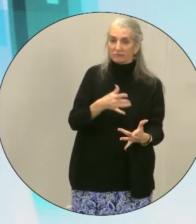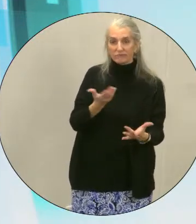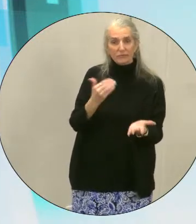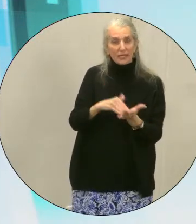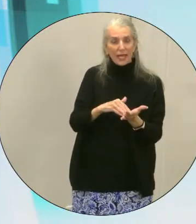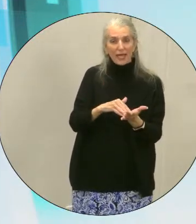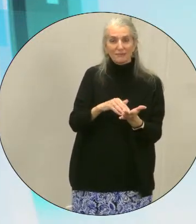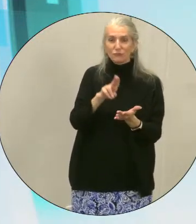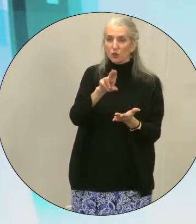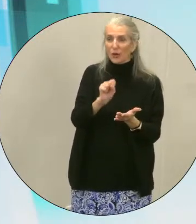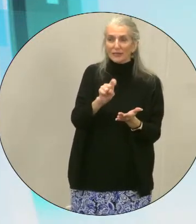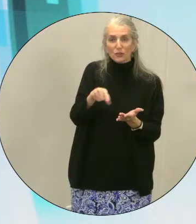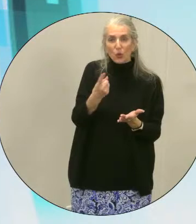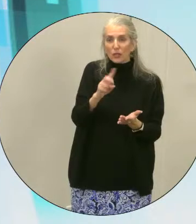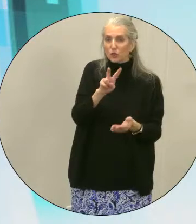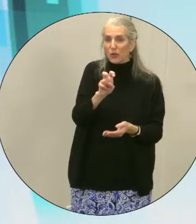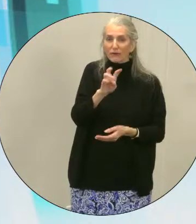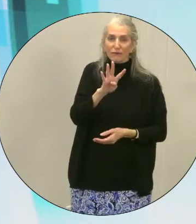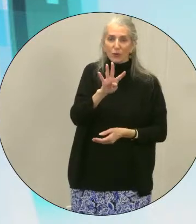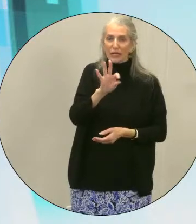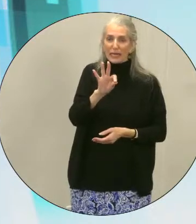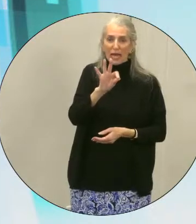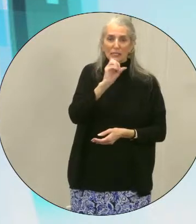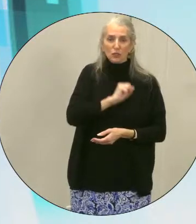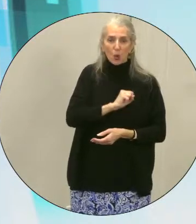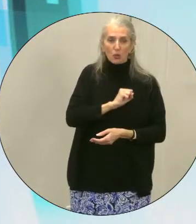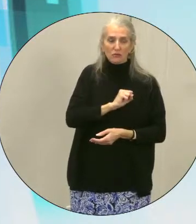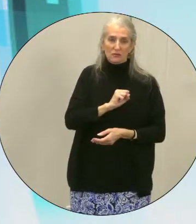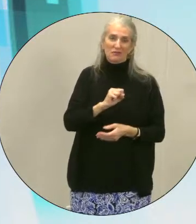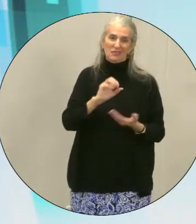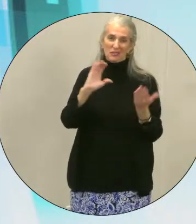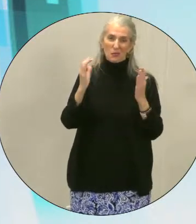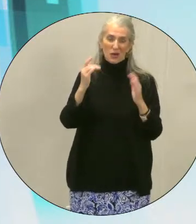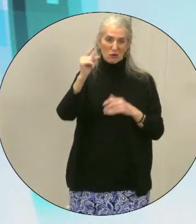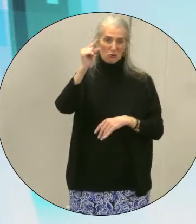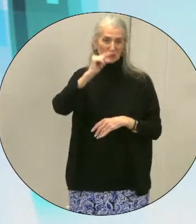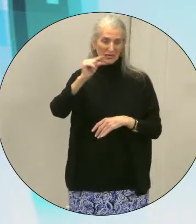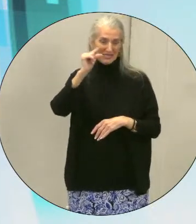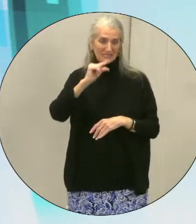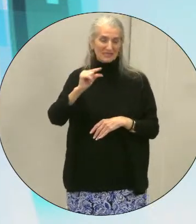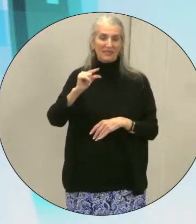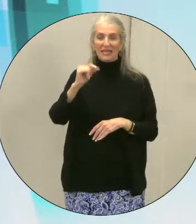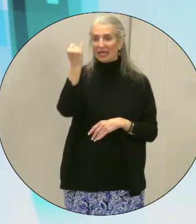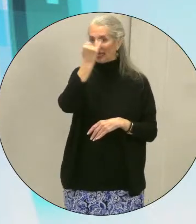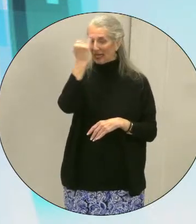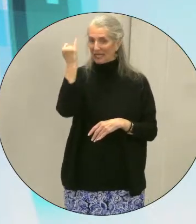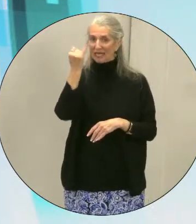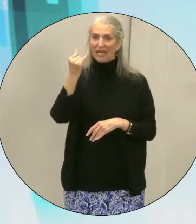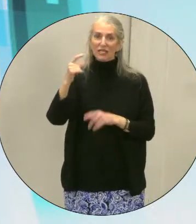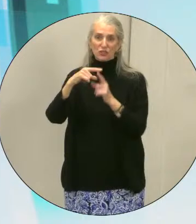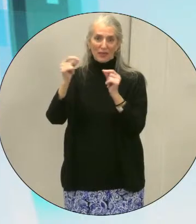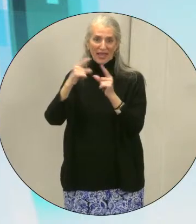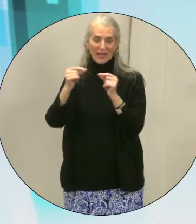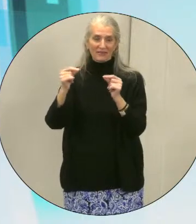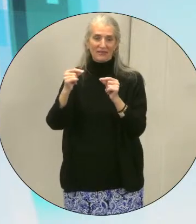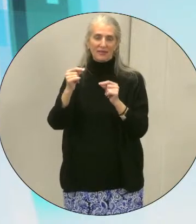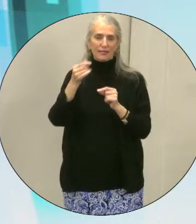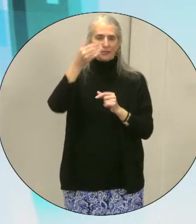only 249 years old. Compared to Greece, Italy, Germany, and Japan, the American prefrontal cortex is still under